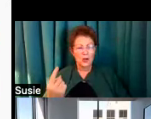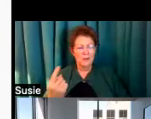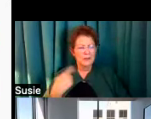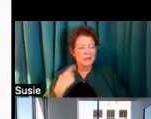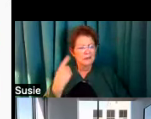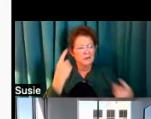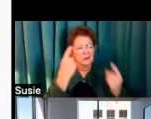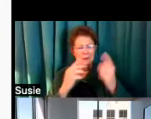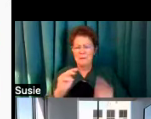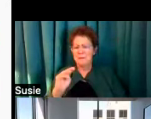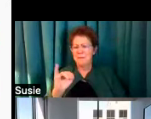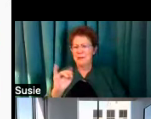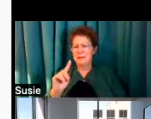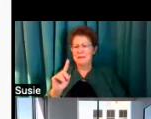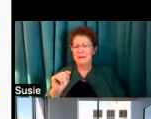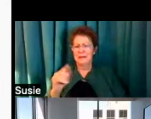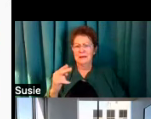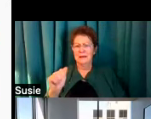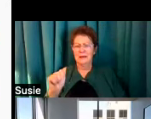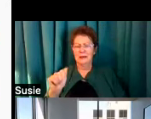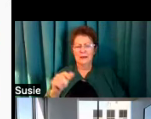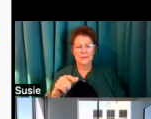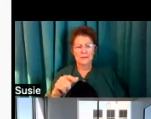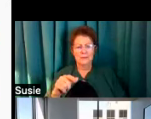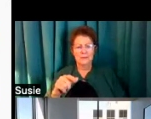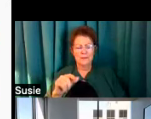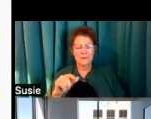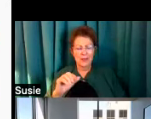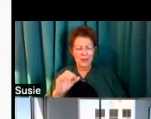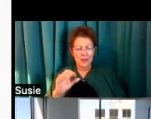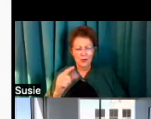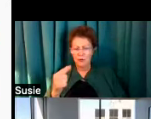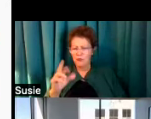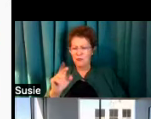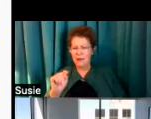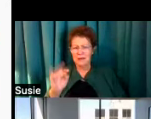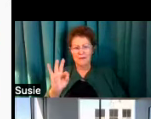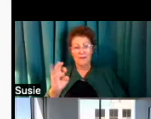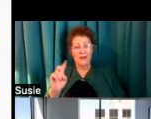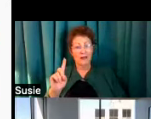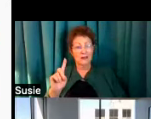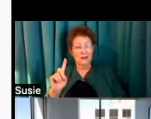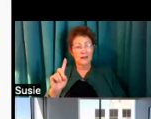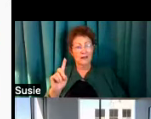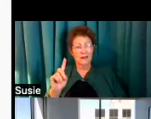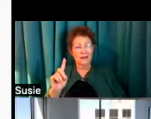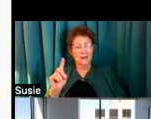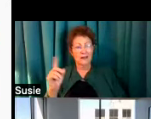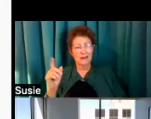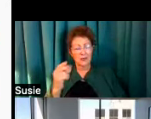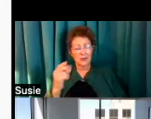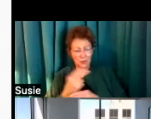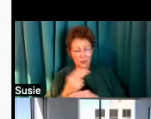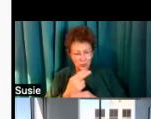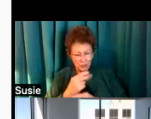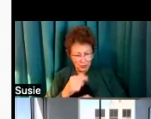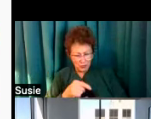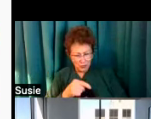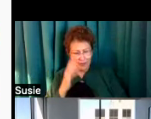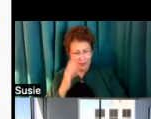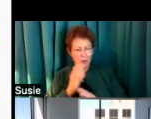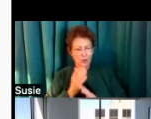how grant funds factor into a particular distinction. I think that was earlier on in